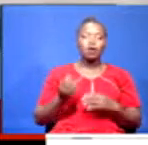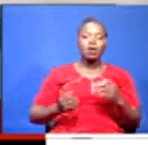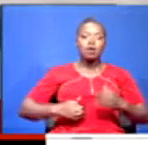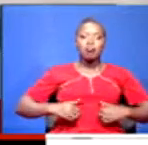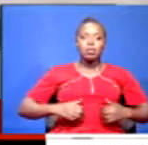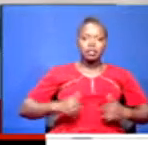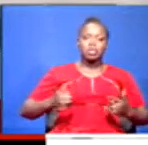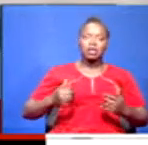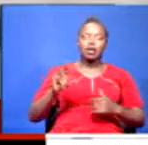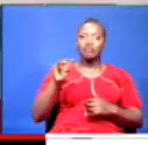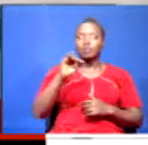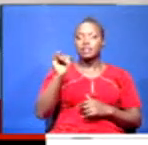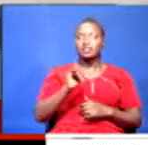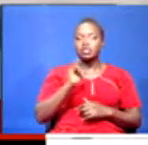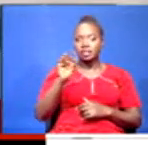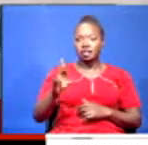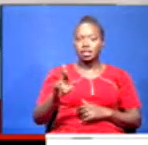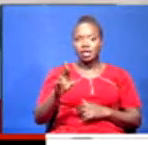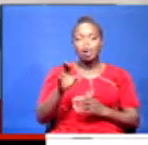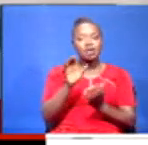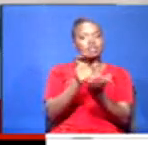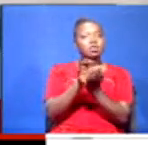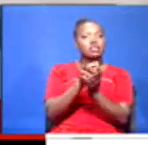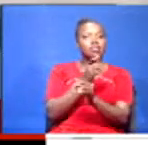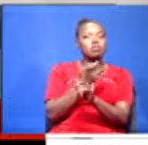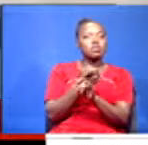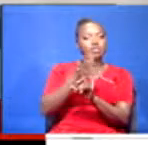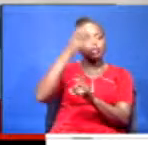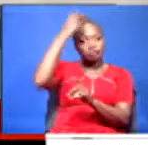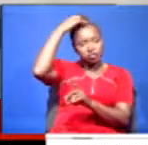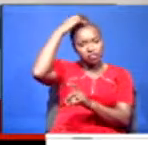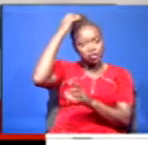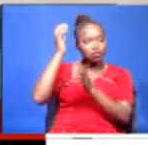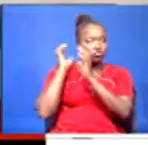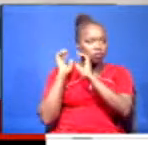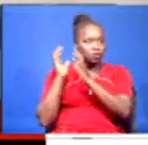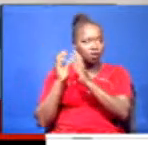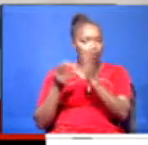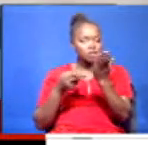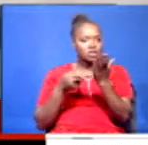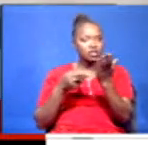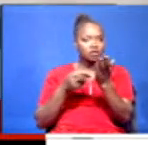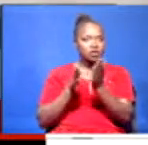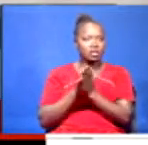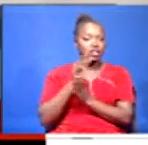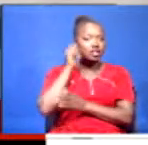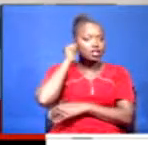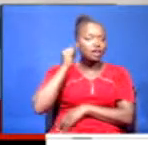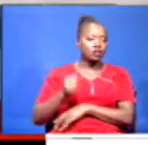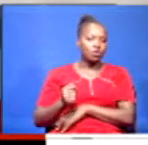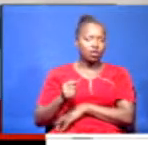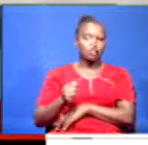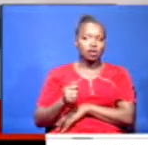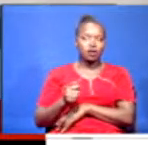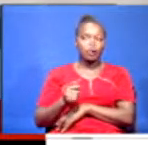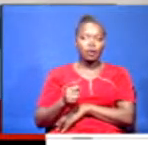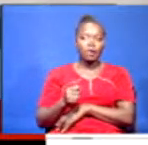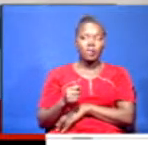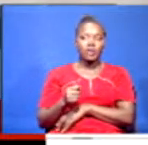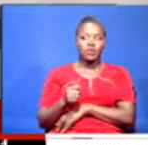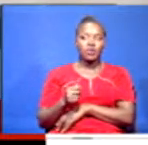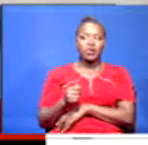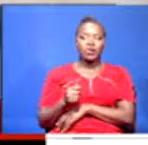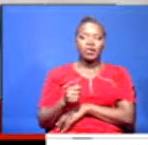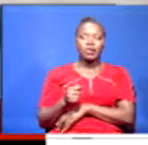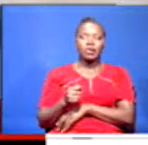Garissa, Tana River, Lam, Kilifi, Kwale, Taita, Taveta, and Narok. Definitely, if you look from